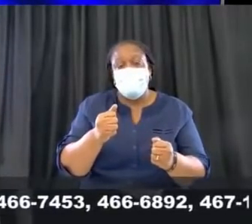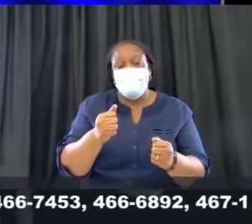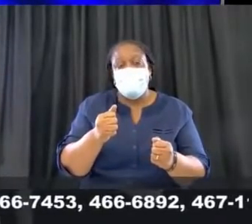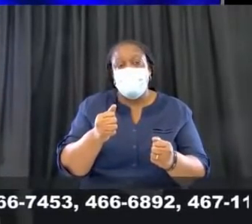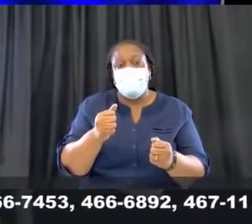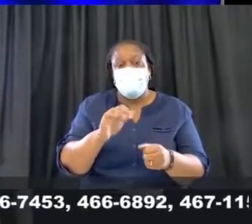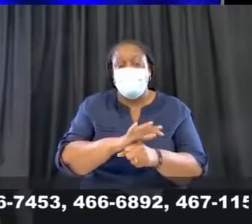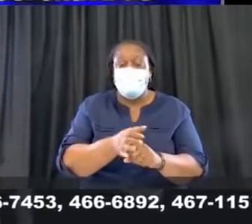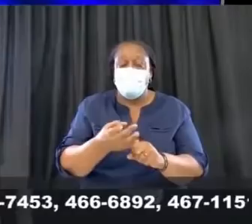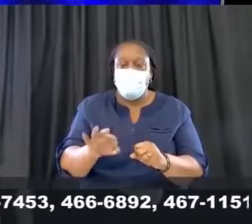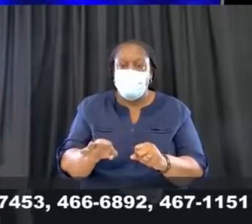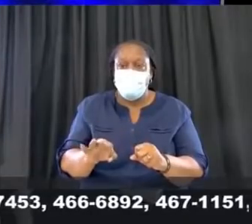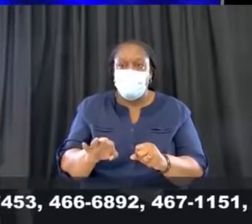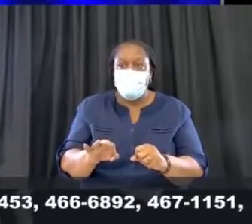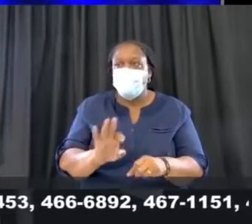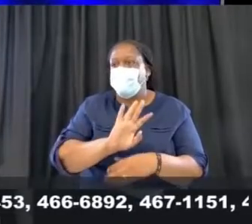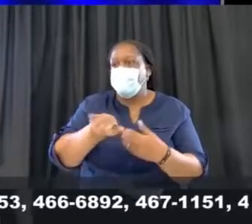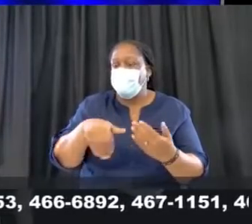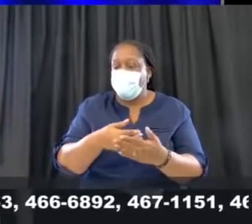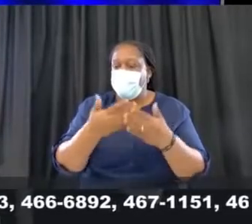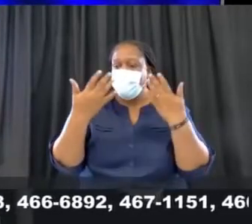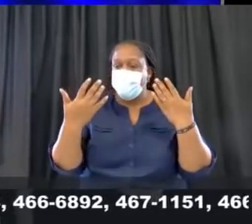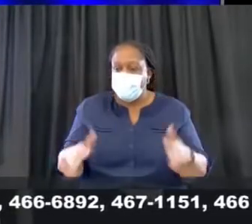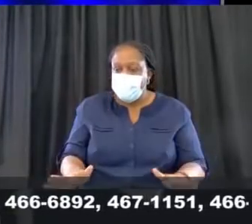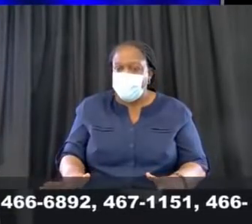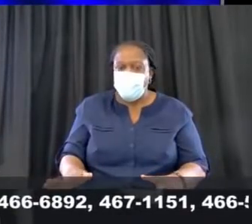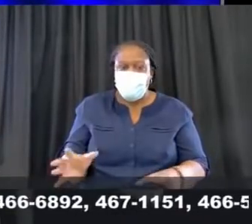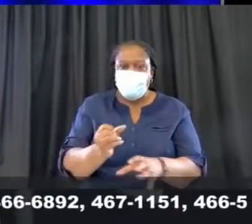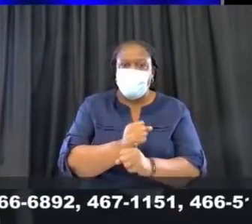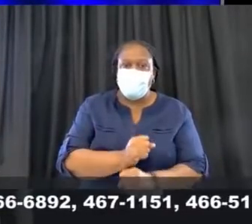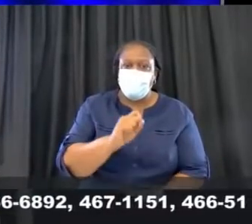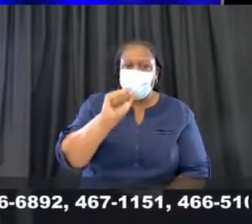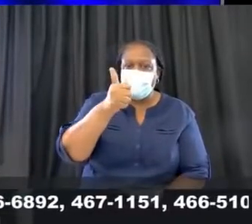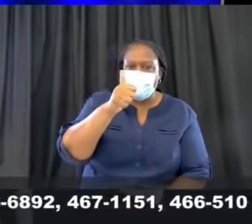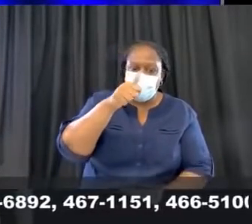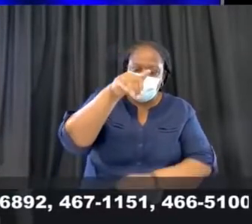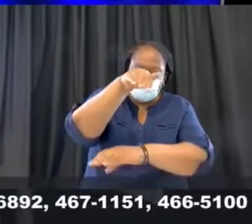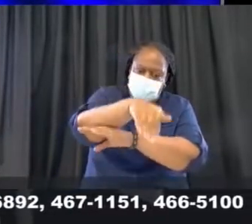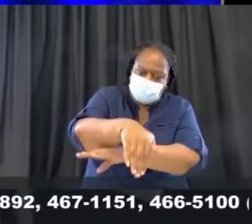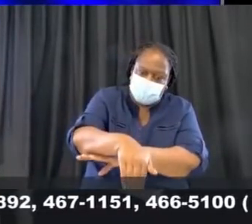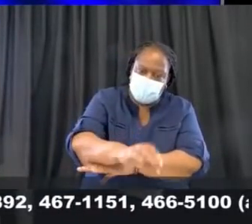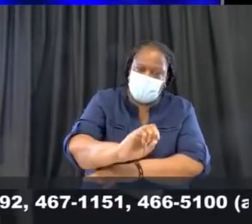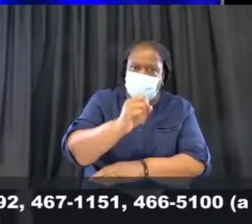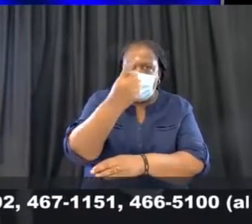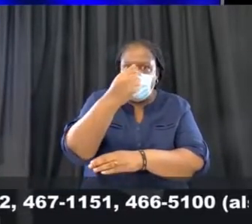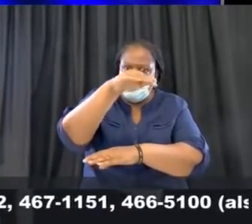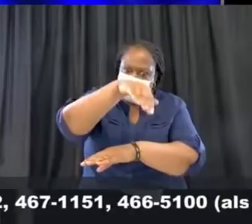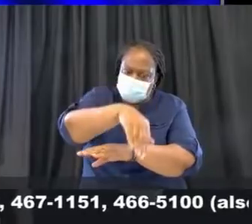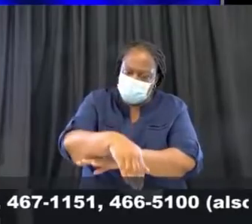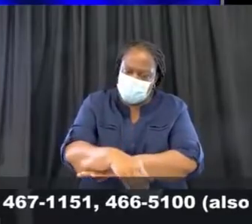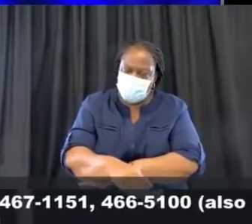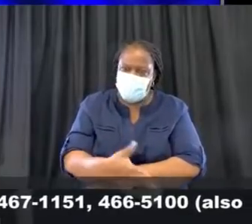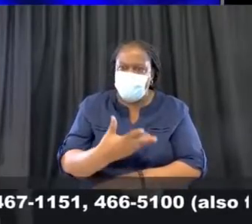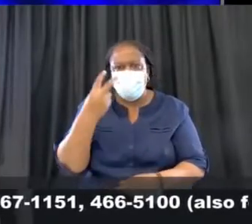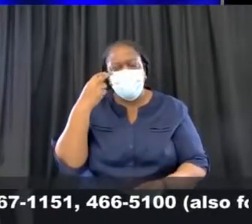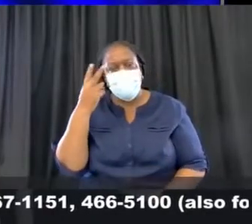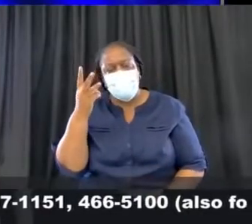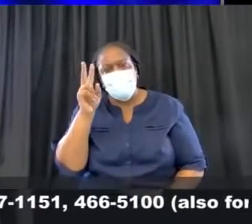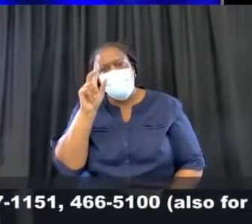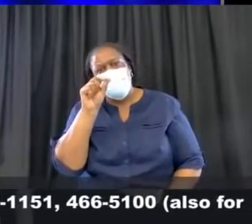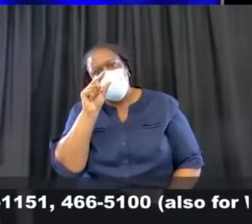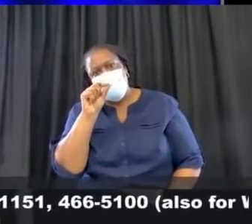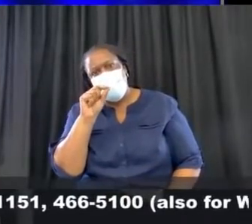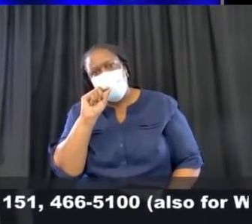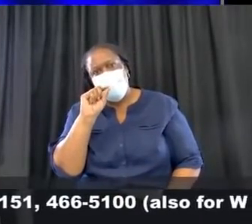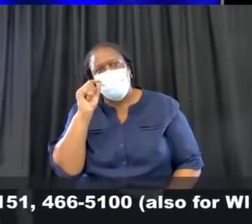are released, sometimes we get the information back at 10, 11 o'clock, and you might have 20-something positive cases there. Now, if we